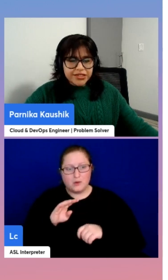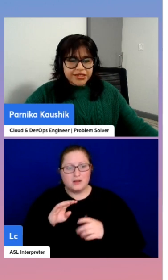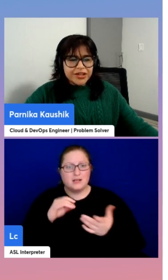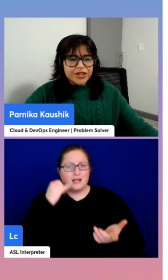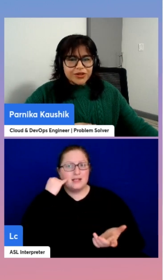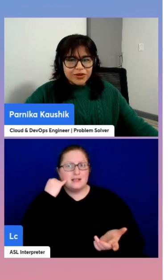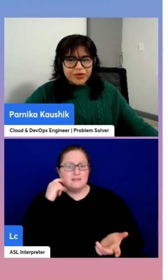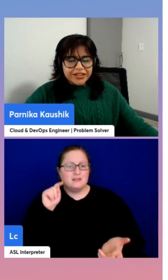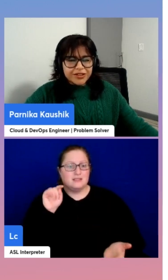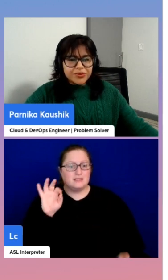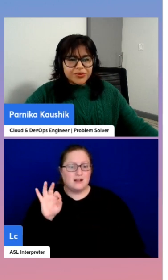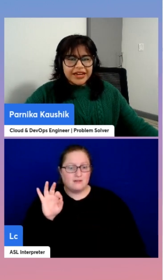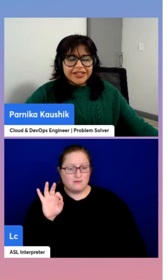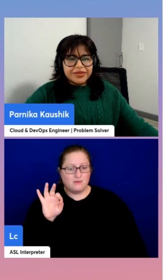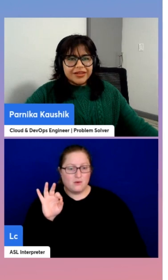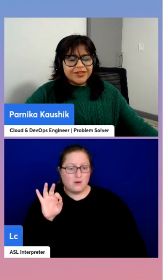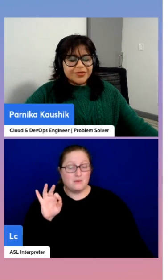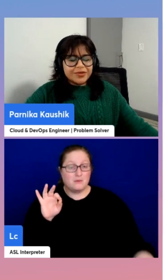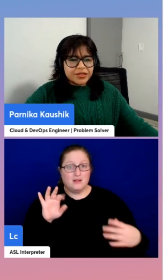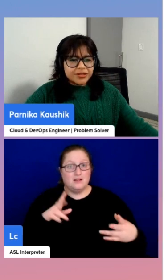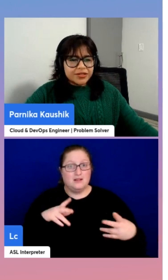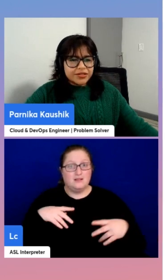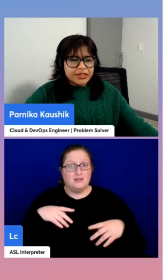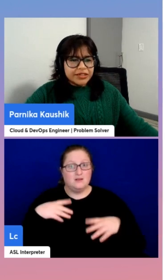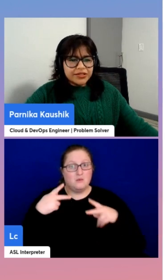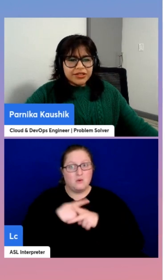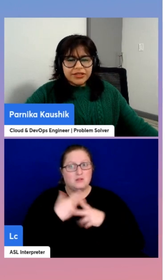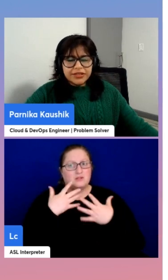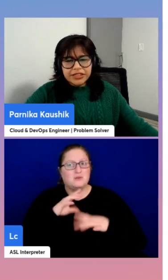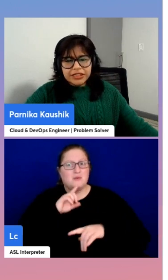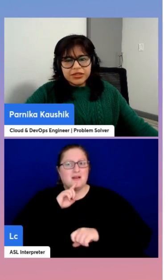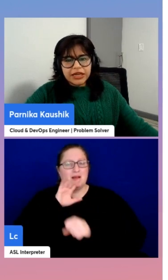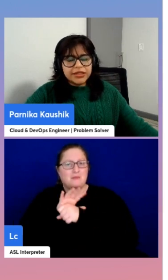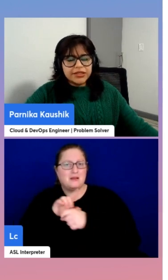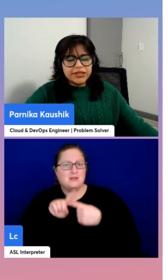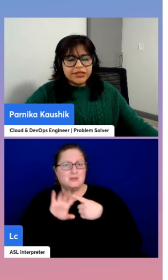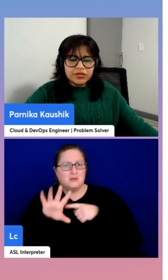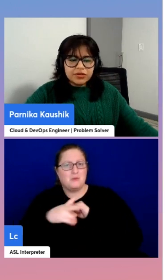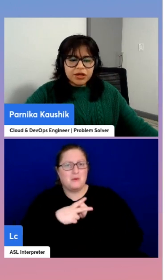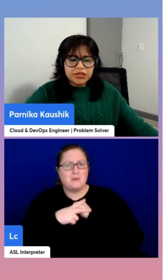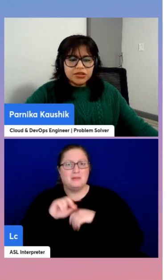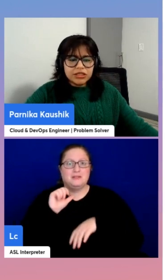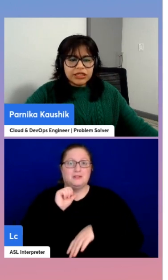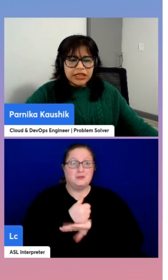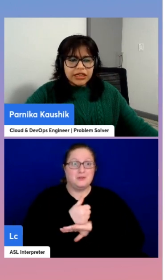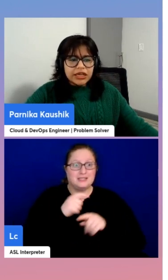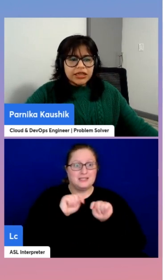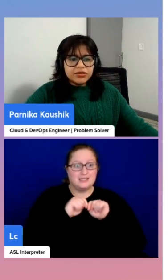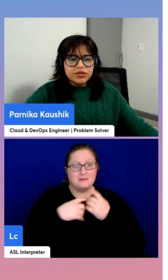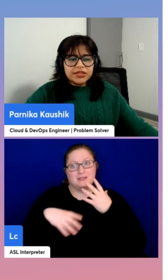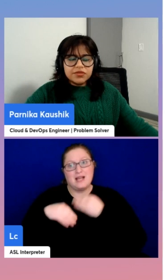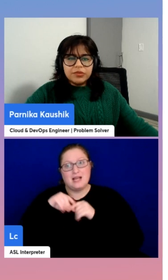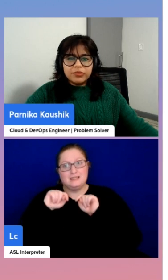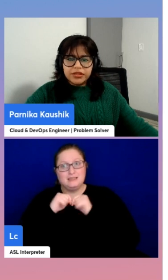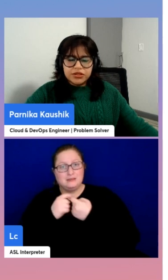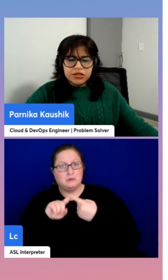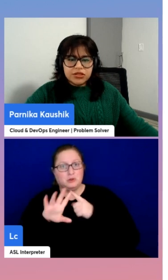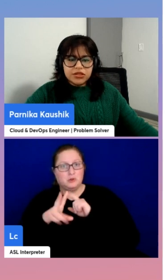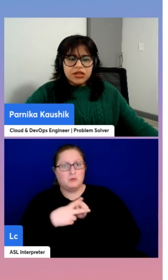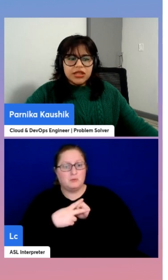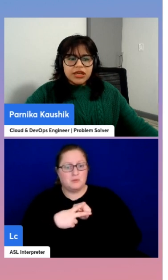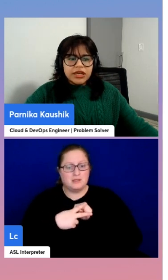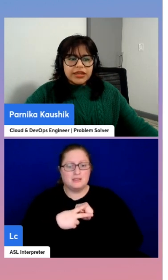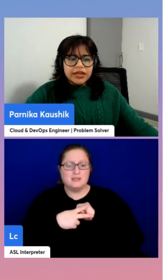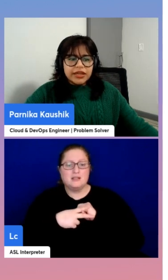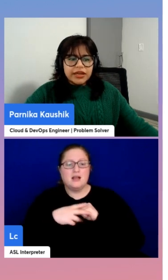Terraform wars. Don't want that committed to your repository. It creates teams, it adds team to your repository. It creates 3